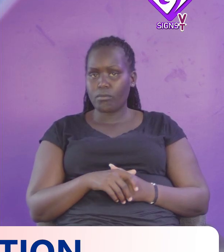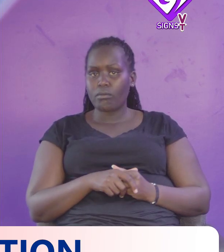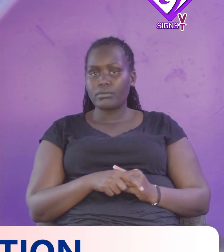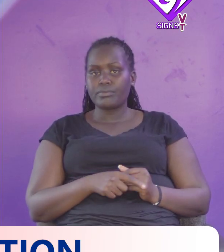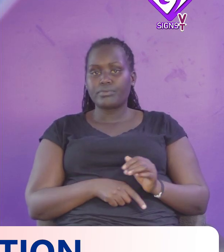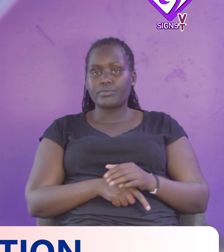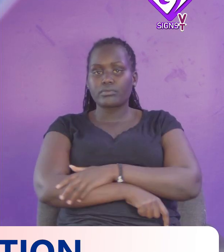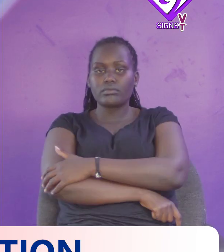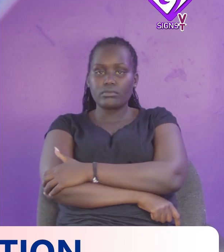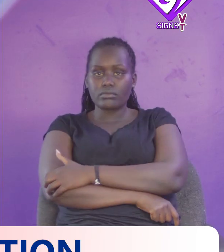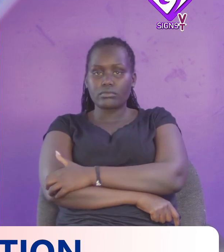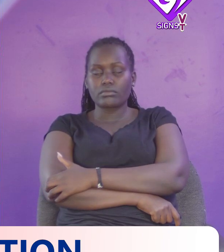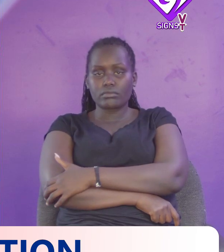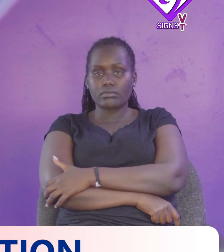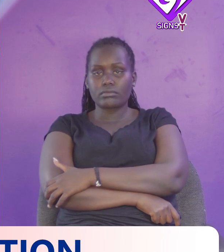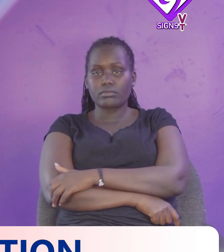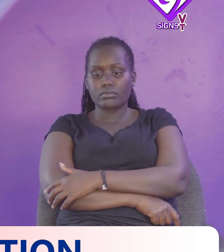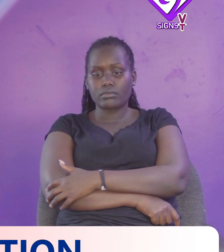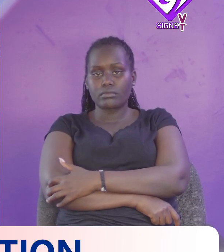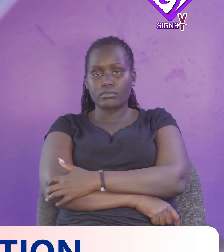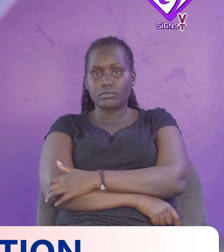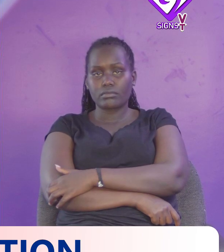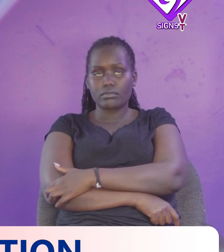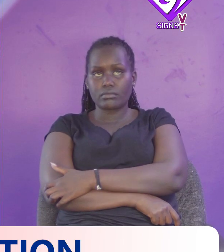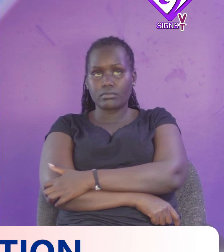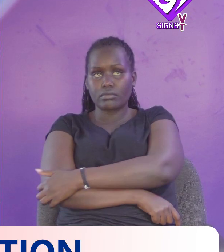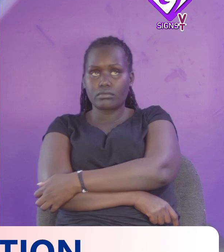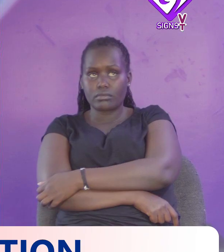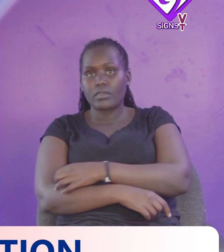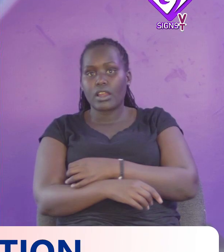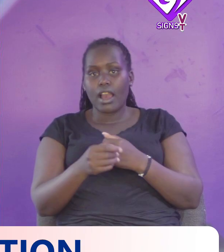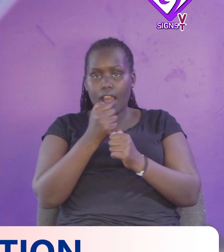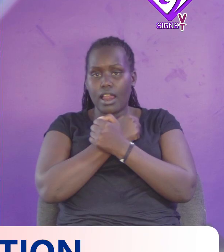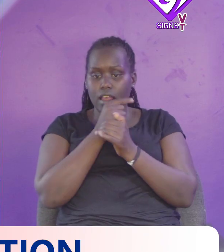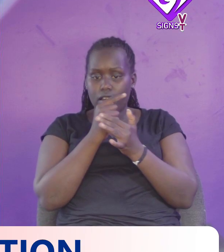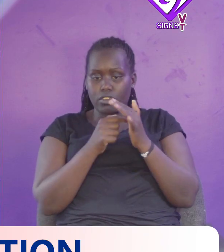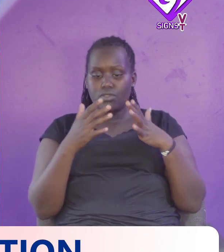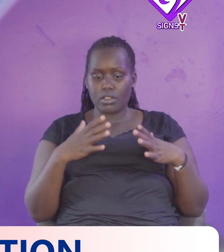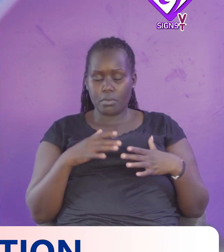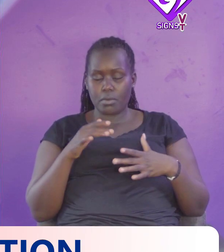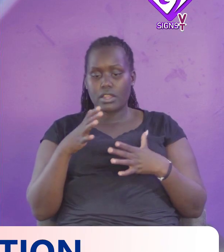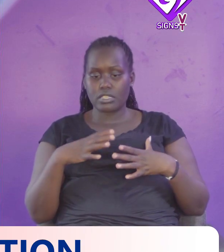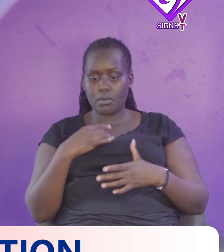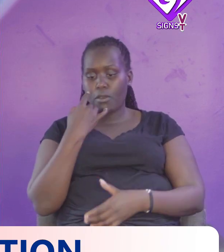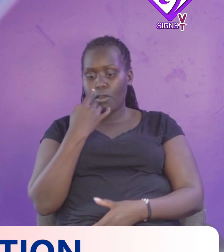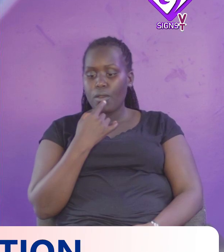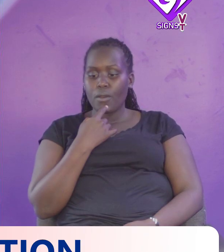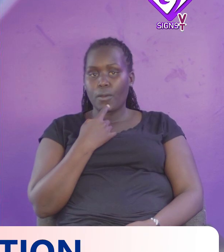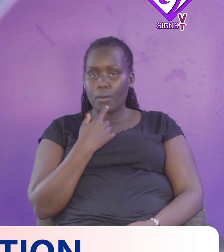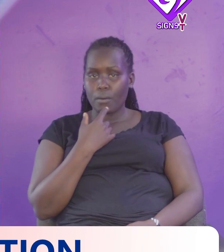Mr. Jonah, I love something with the human beings. Right. You know, these people that